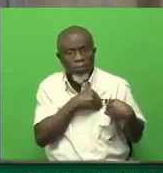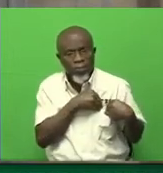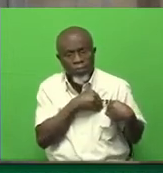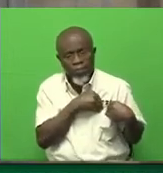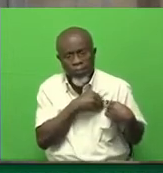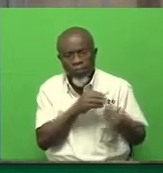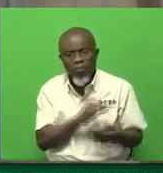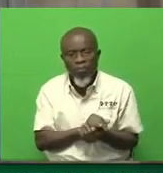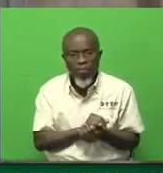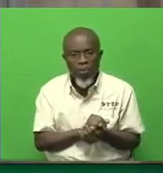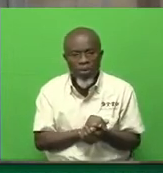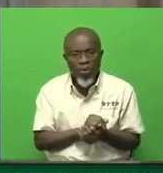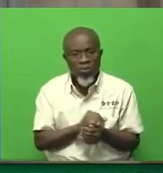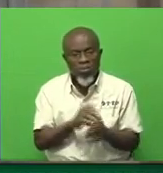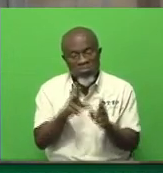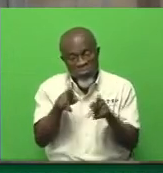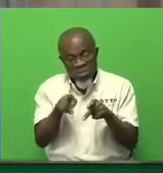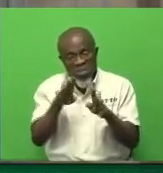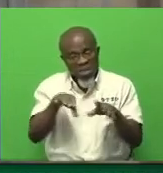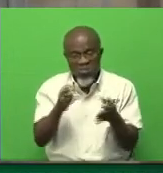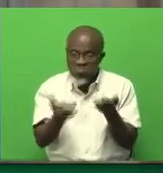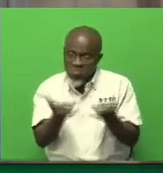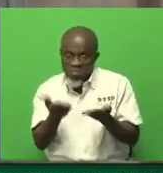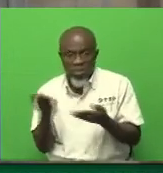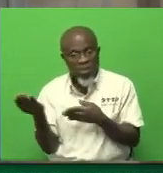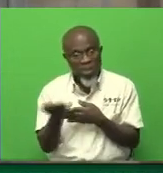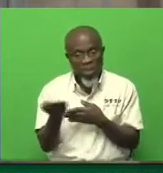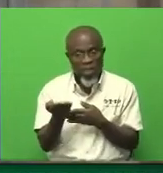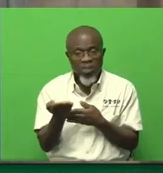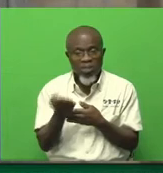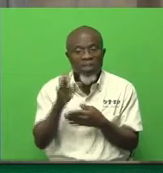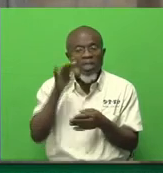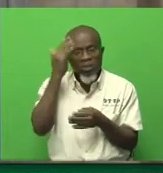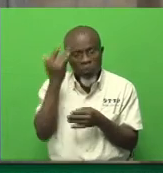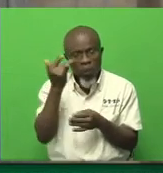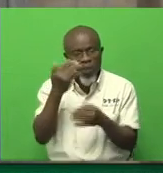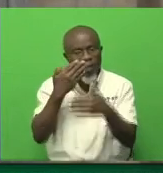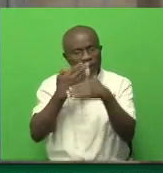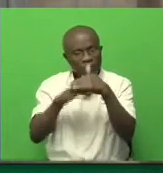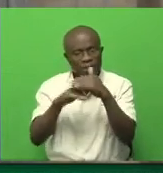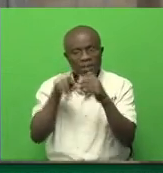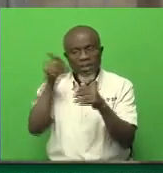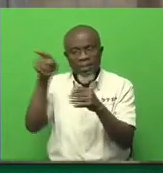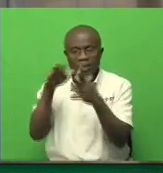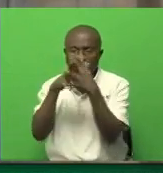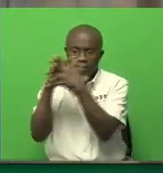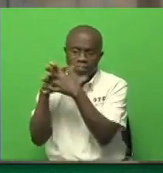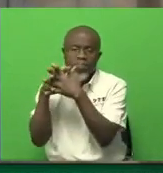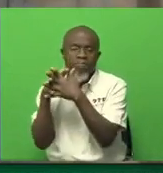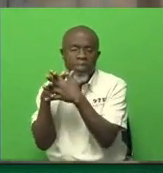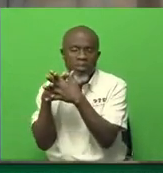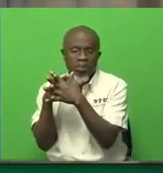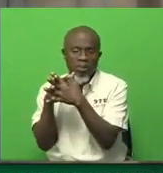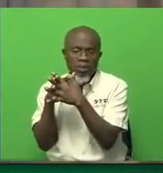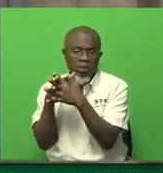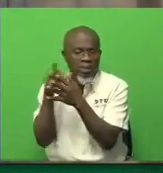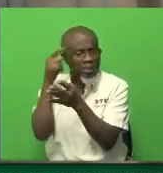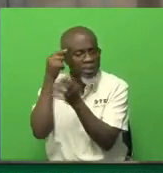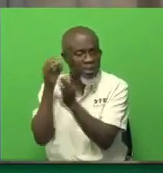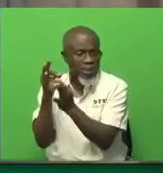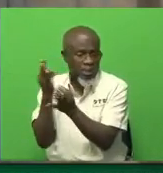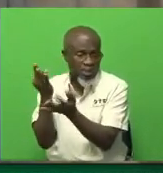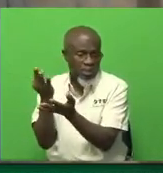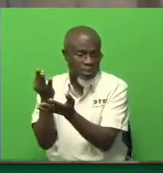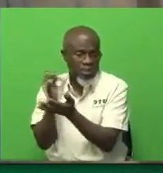vaccine and that is why it has been Limited in the United States right the minister of Health